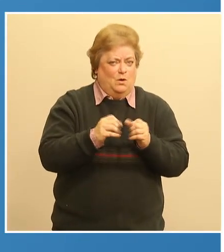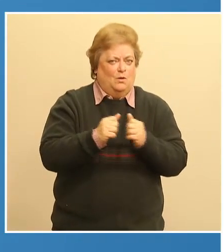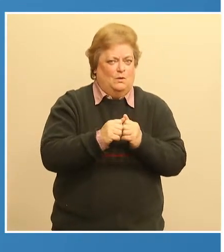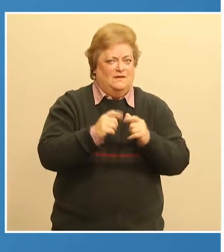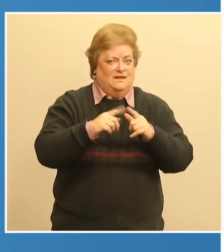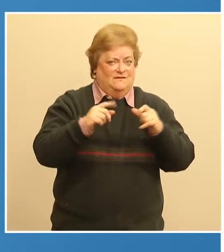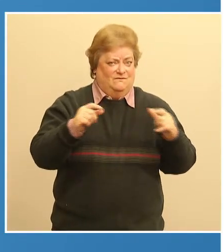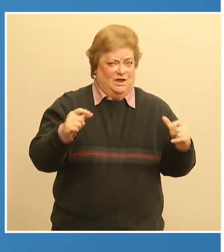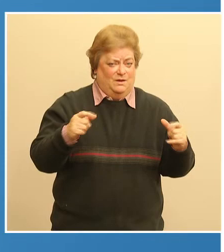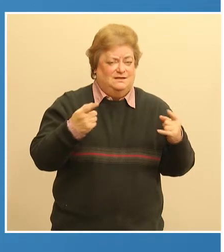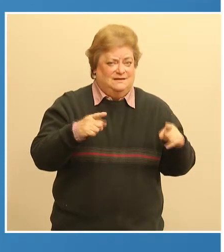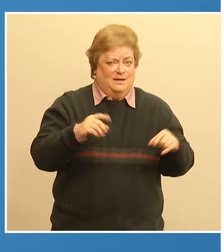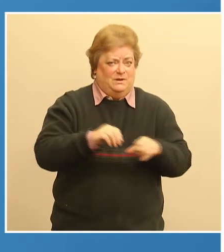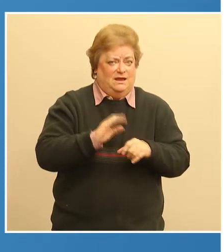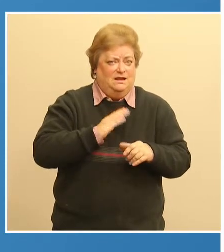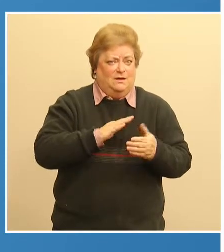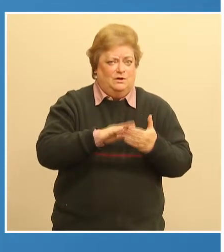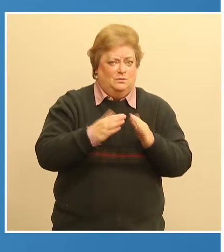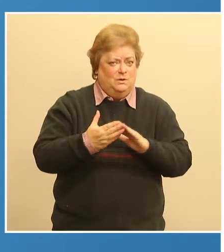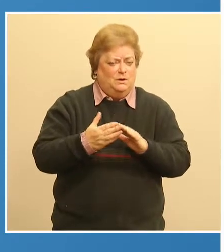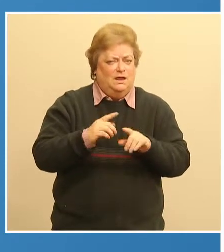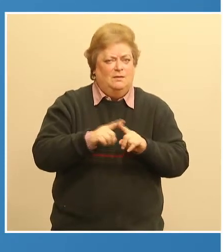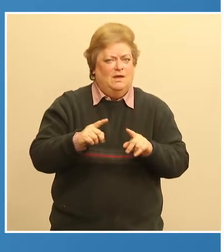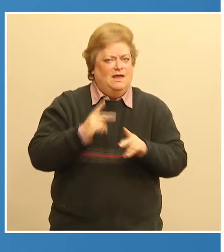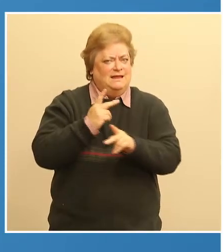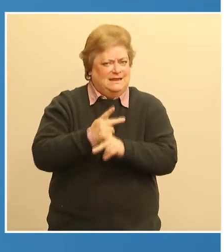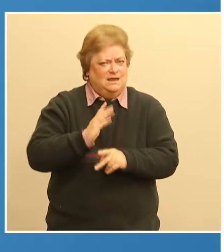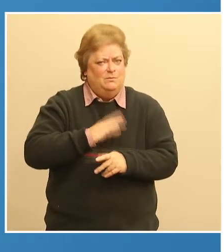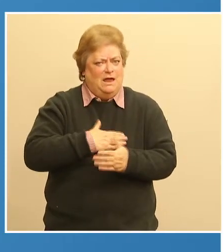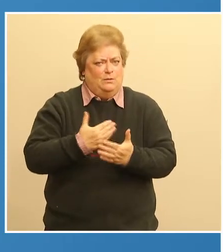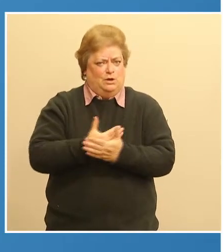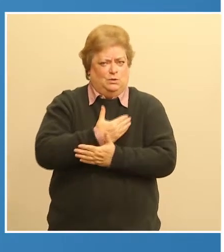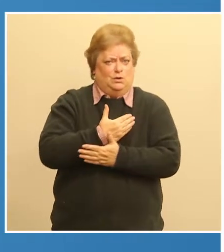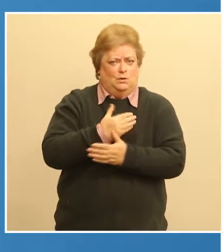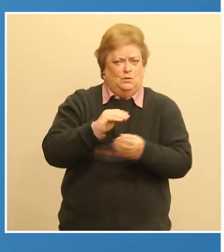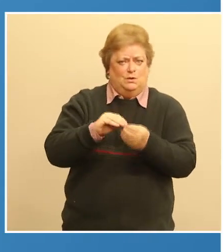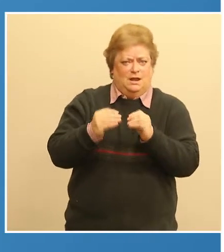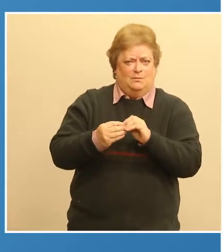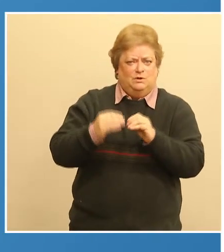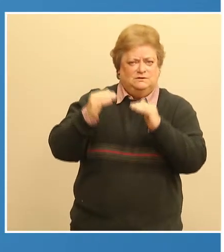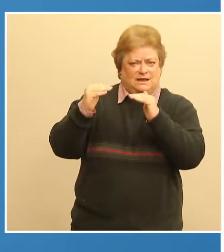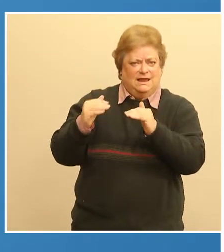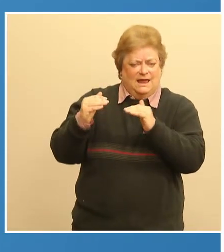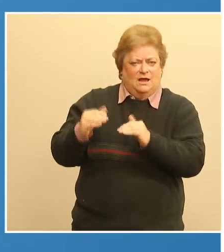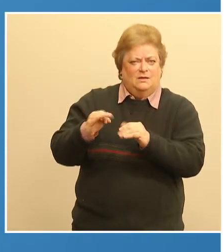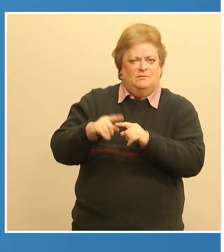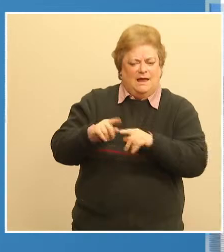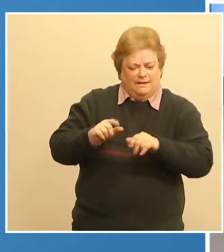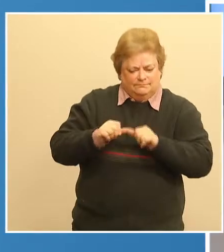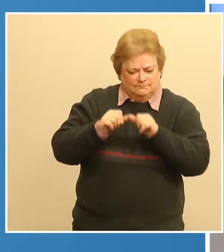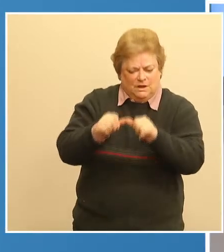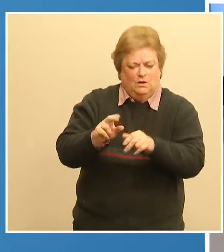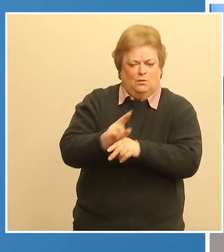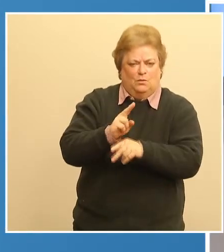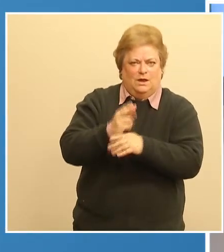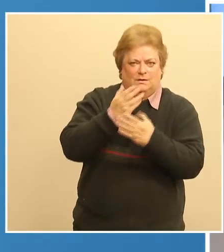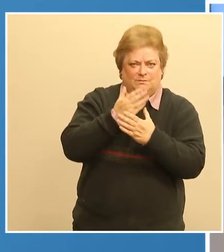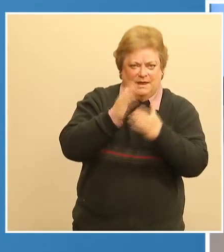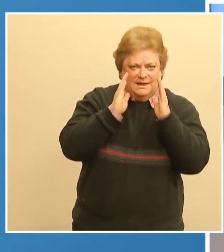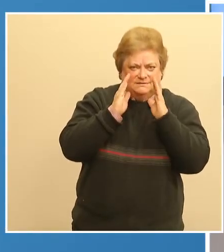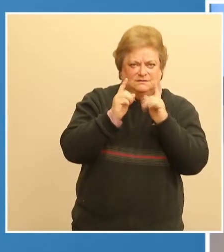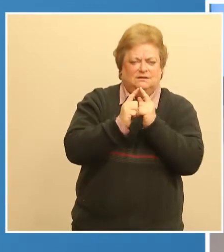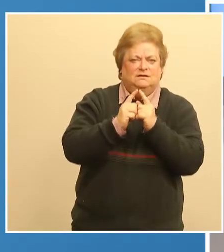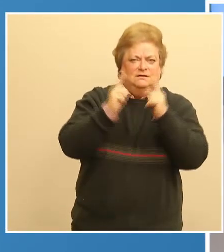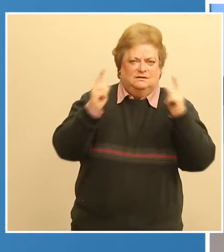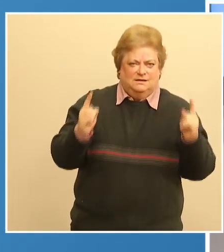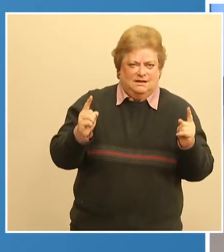COVID-19 variants in our community, but we can keep our new case numbers down by being consistent and wearing masks, staying at least